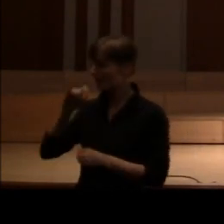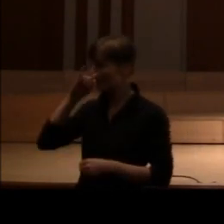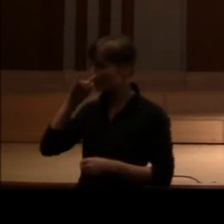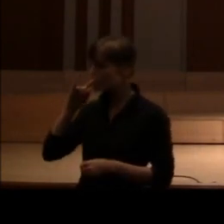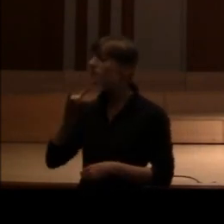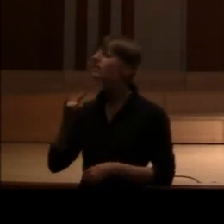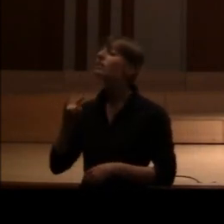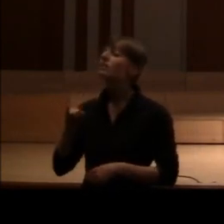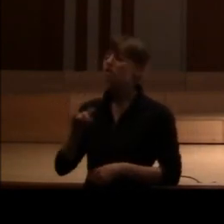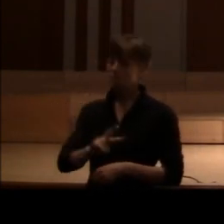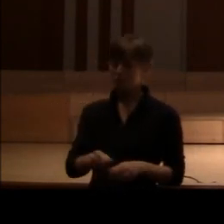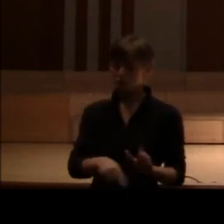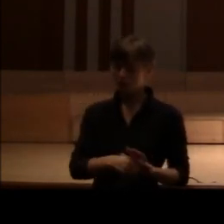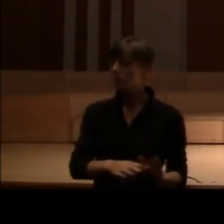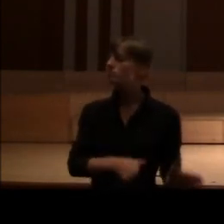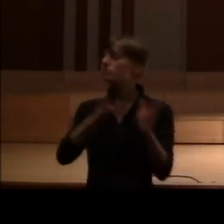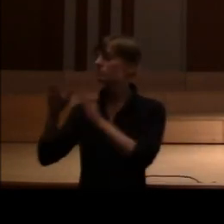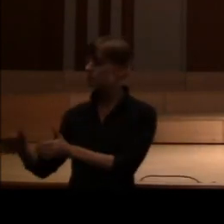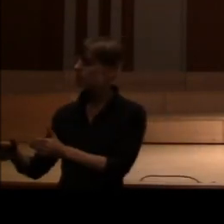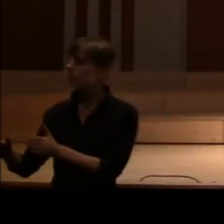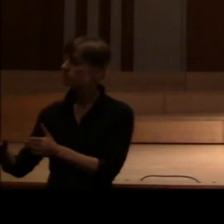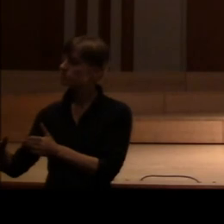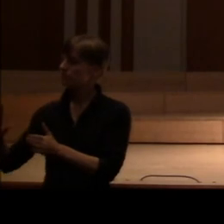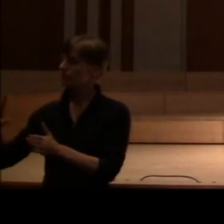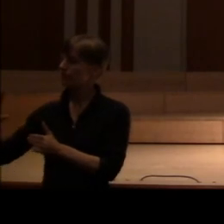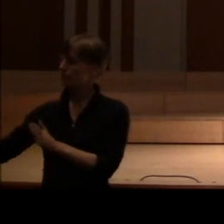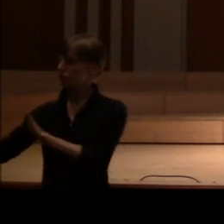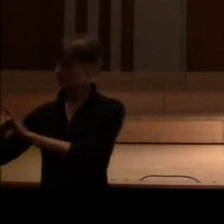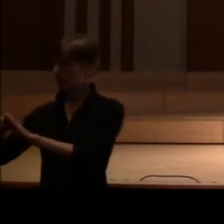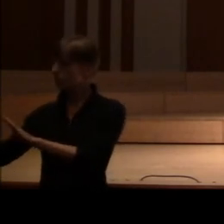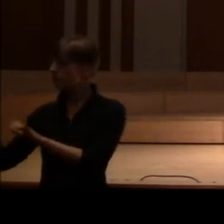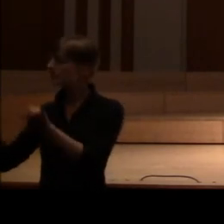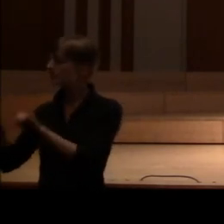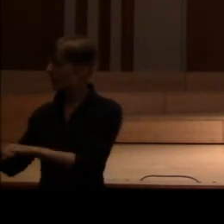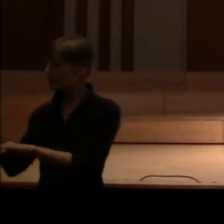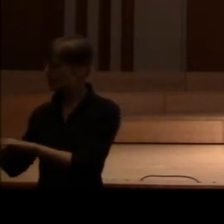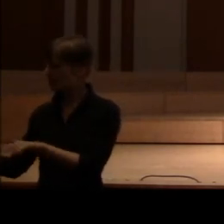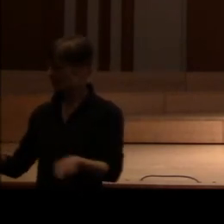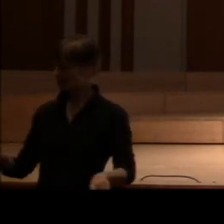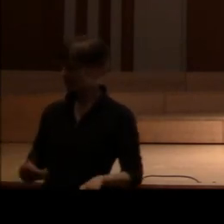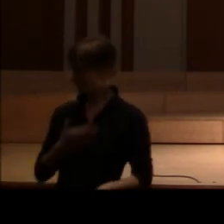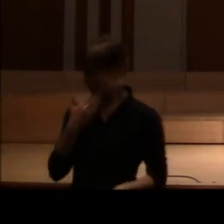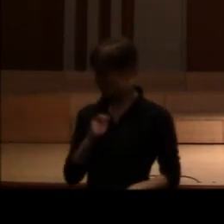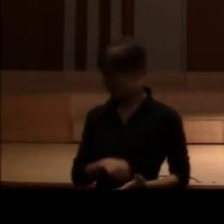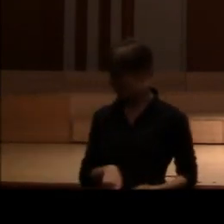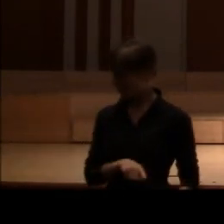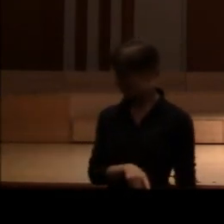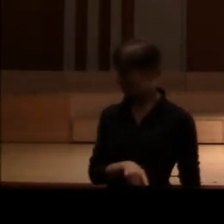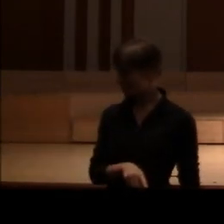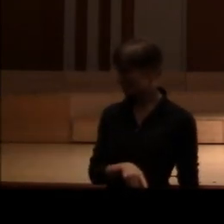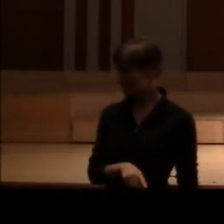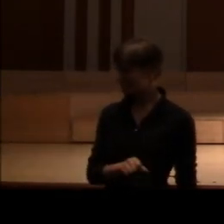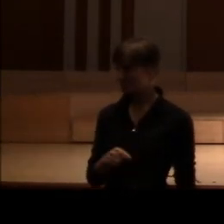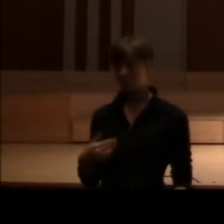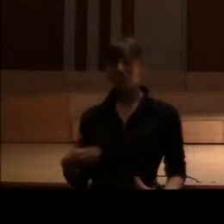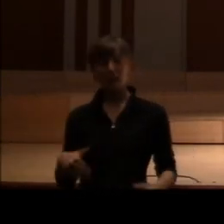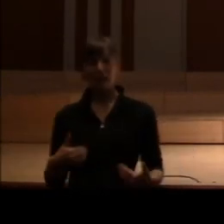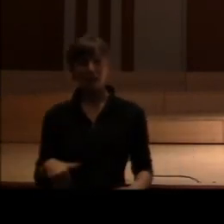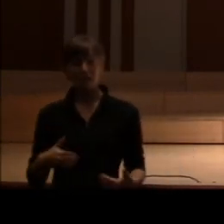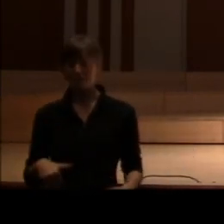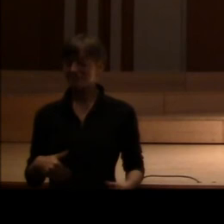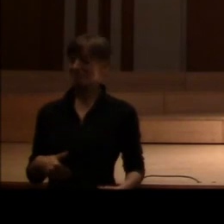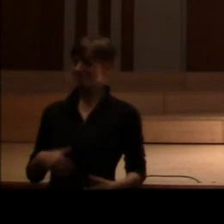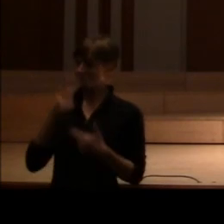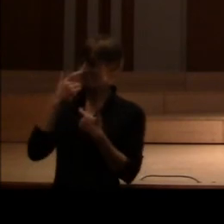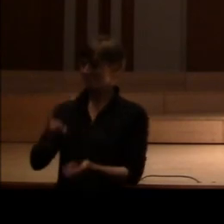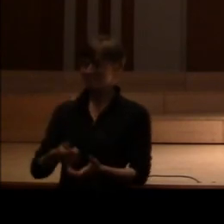fifth grade, and I got better writing from the second graders. Wow. Wow. That's really powerful. Yeah.